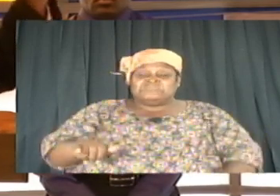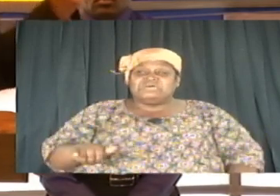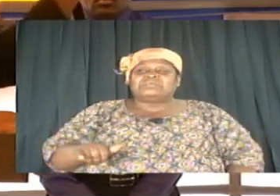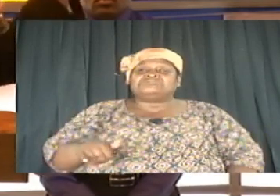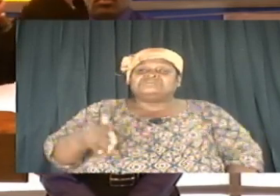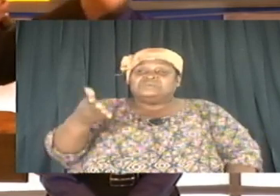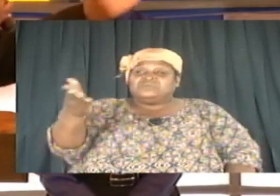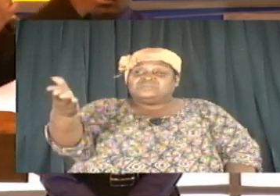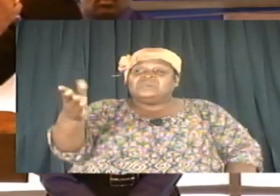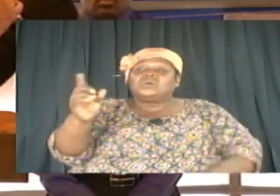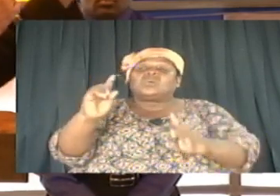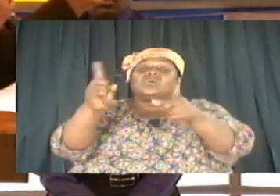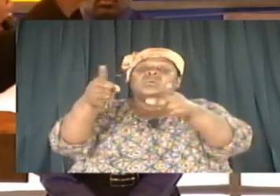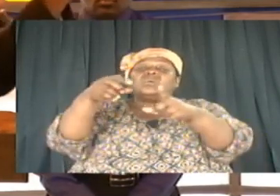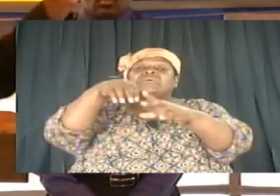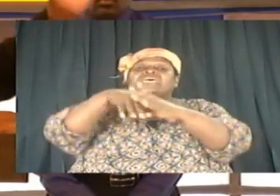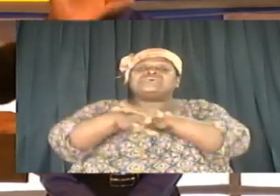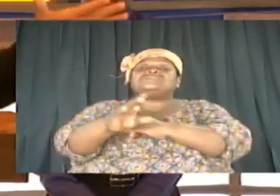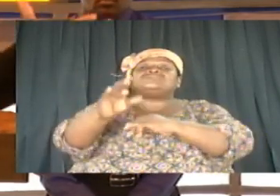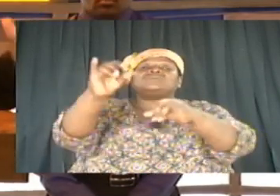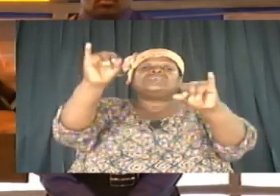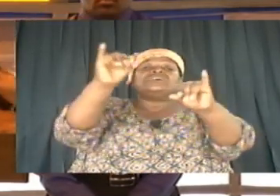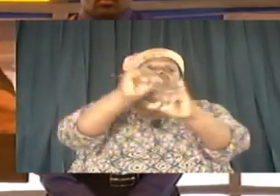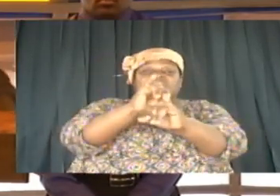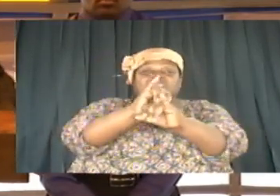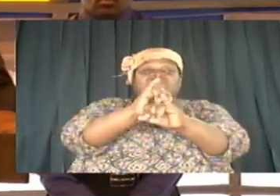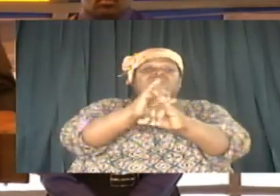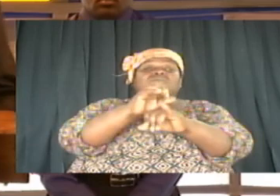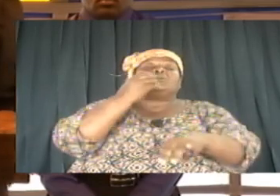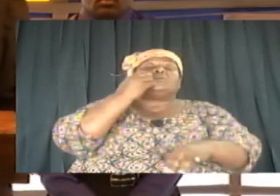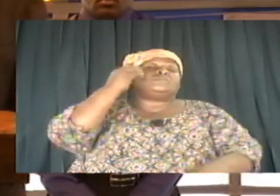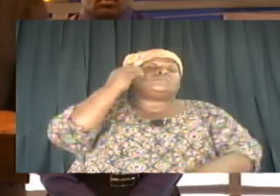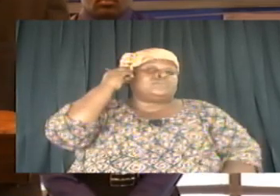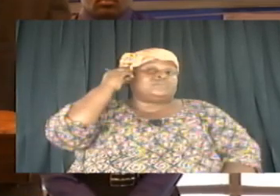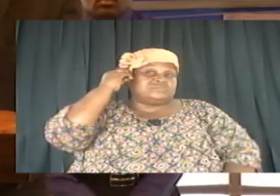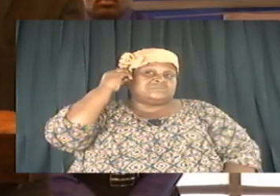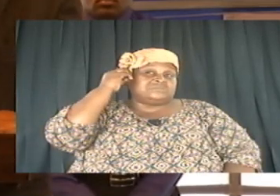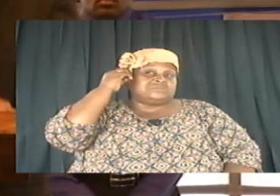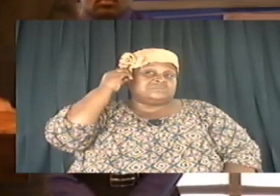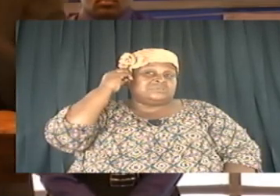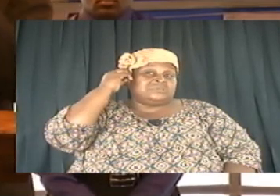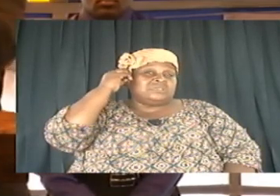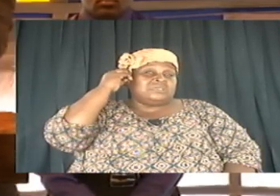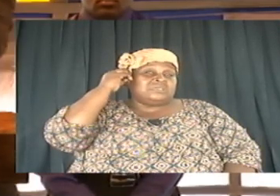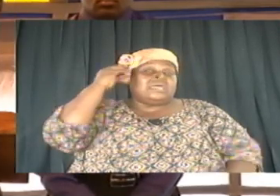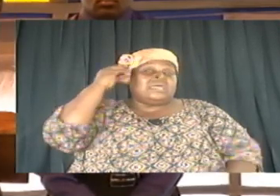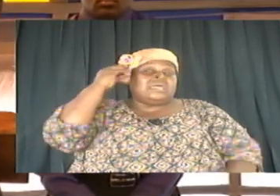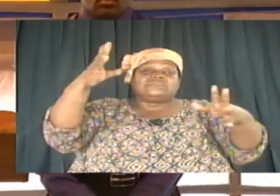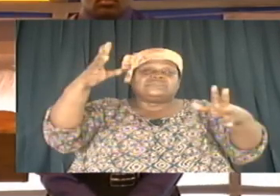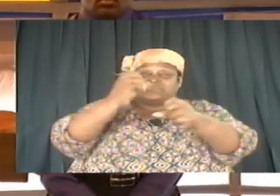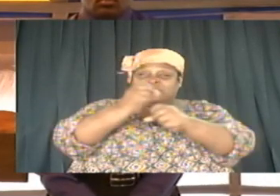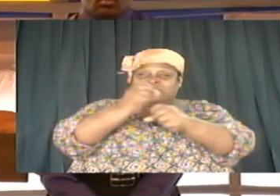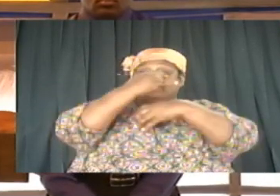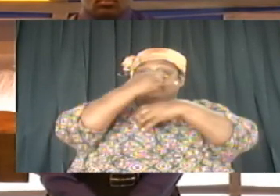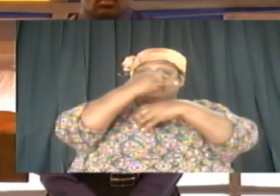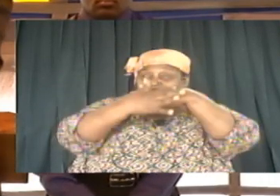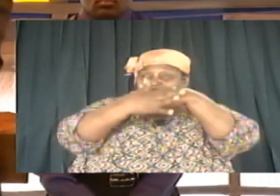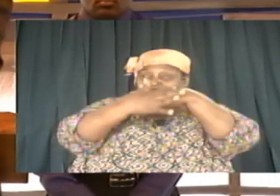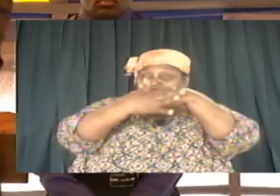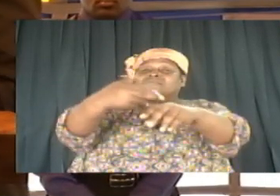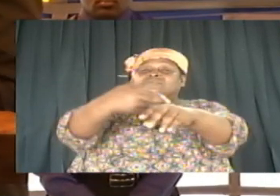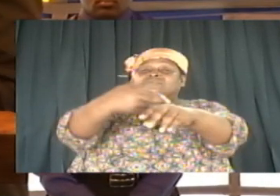to all go into their individual homes, and that they were to take the blood of the